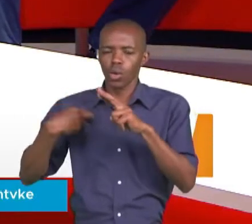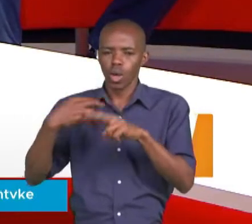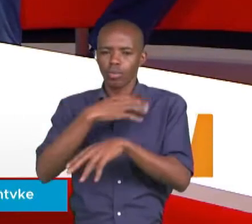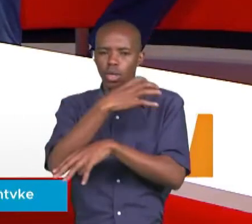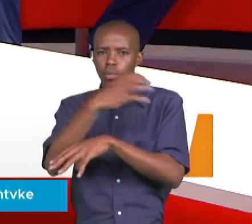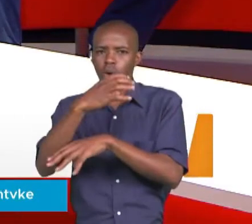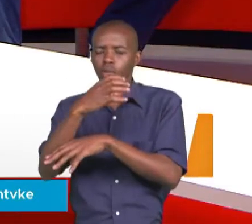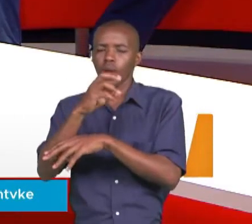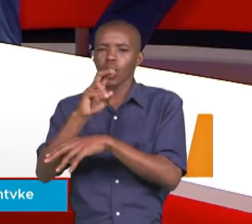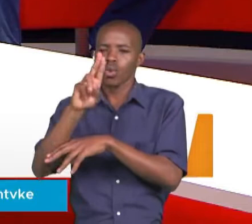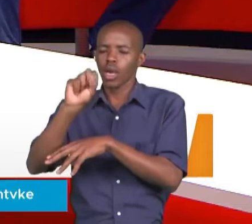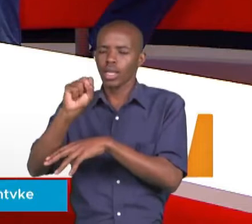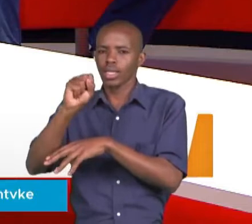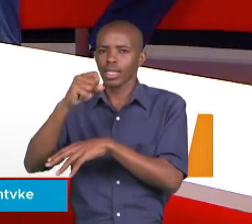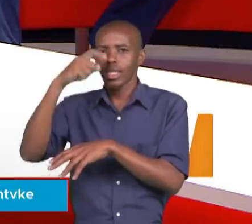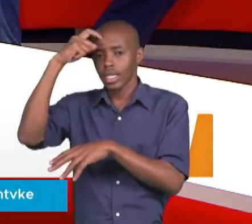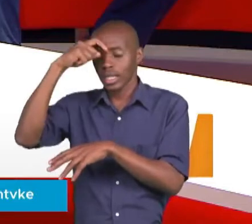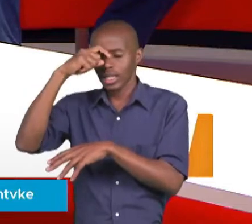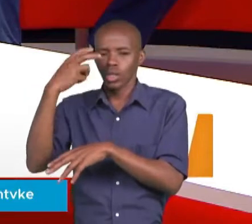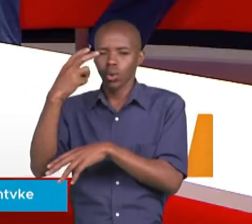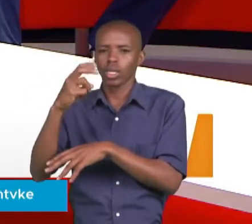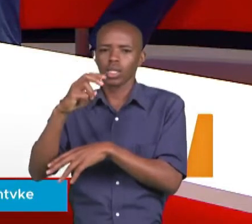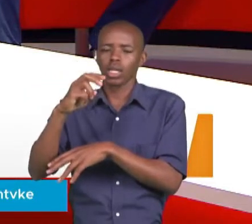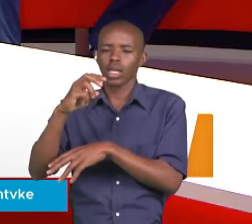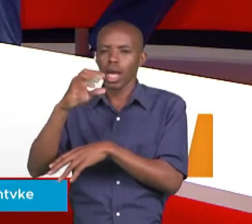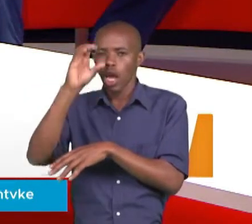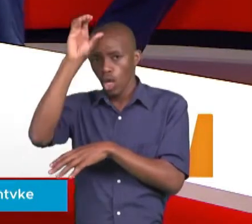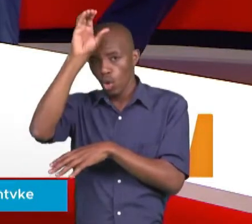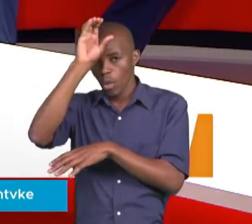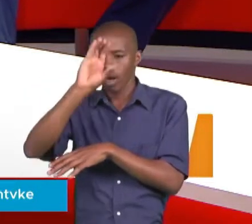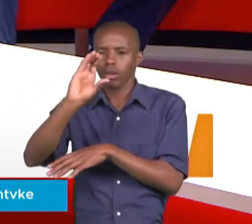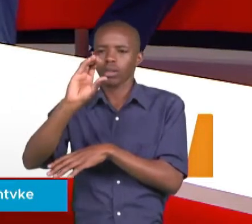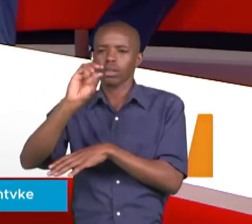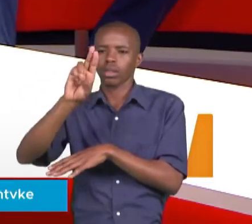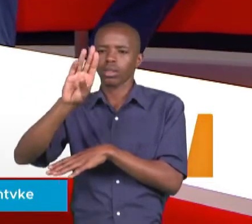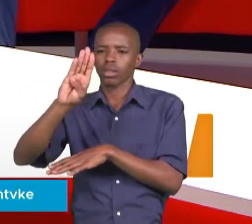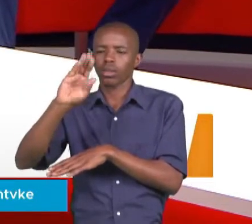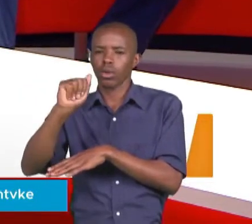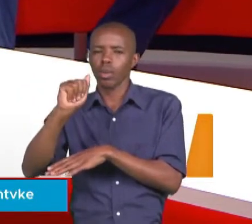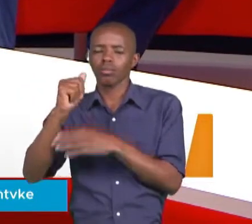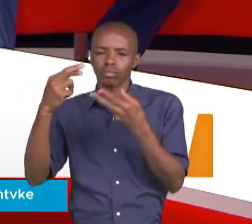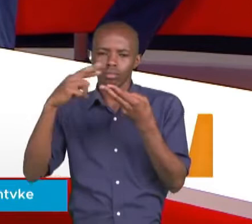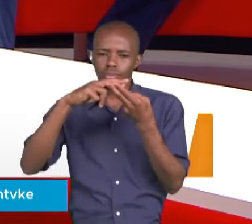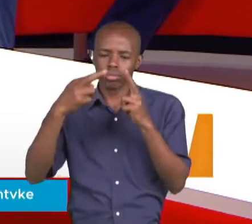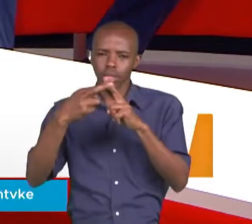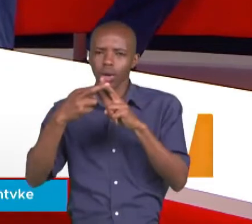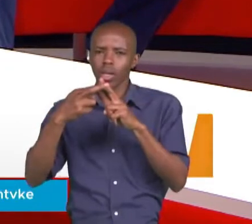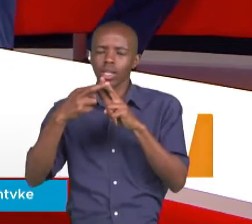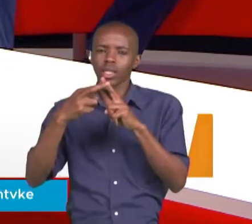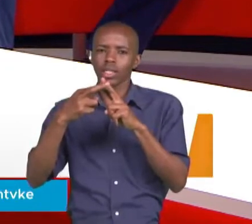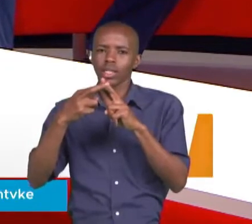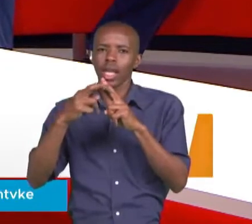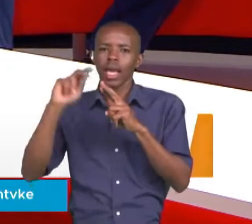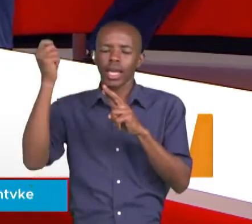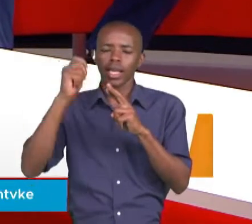U.S. intelligence also. Mm-hmm. Now, look at the Cuba-U.S. relations, and of course now, which is trickling down to the Kenyan-U.S.